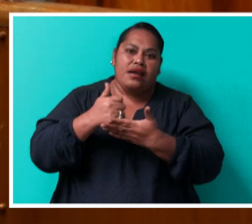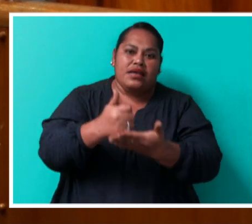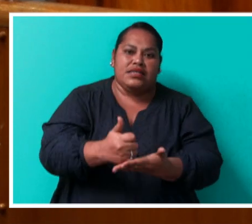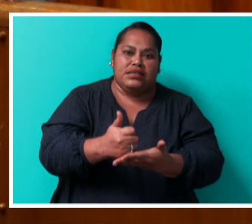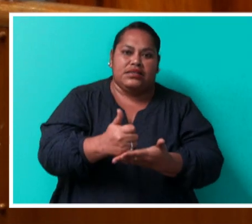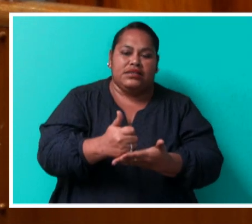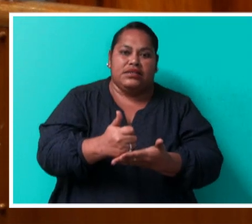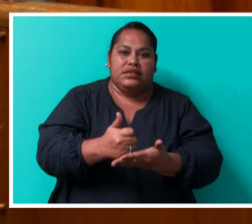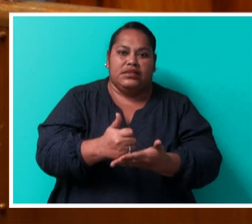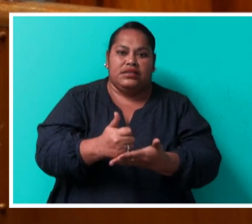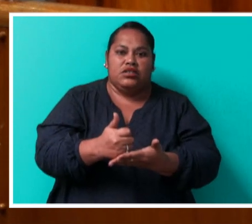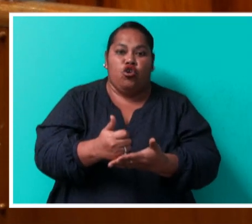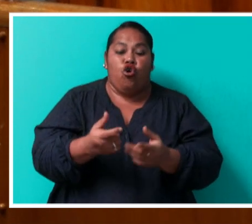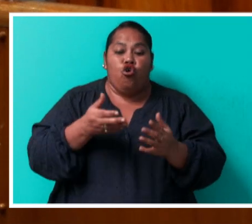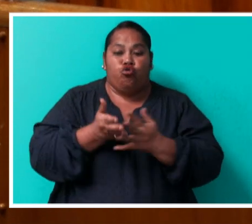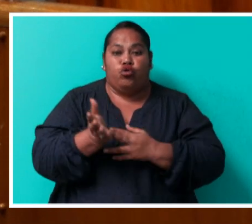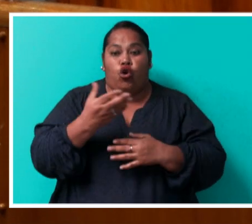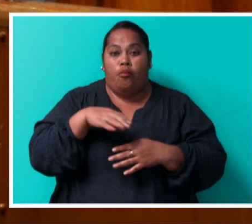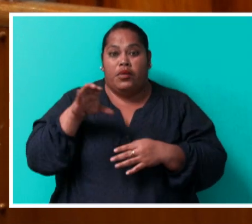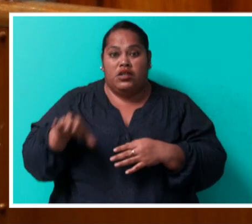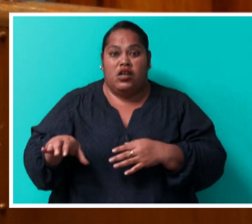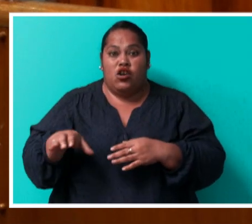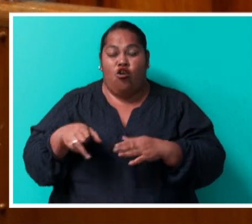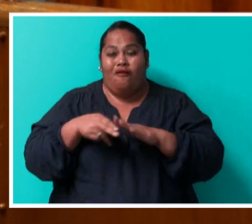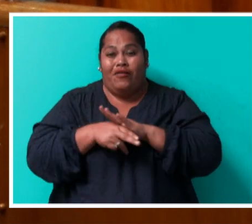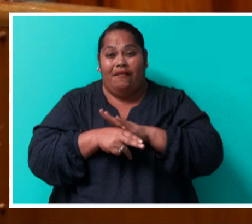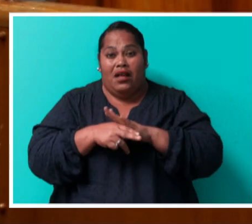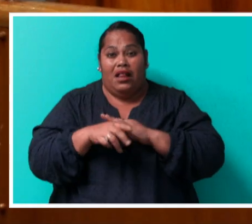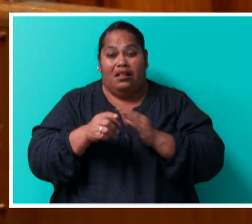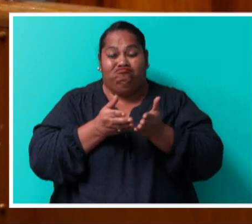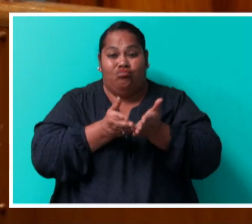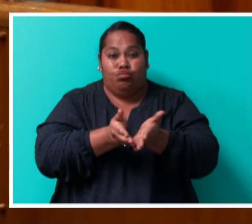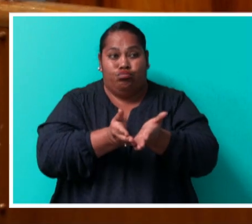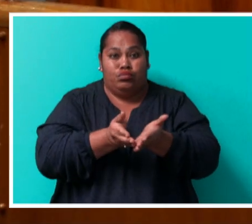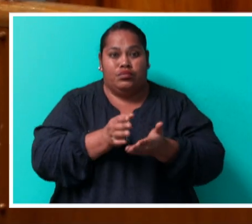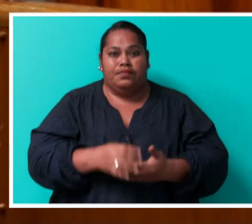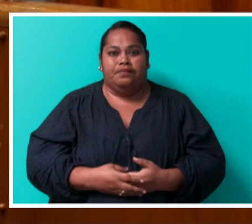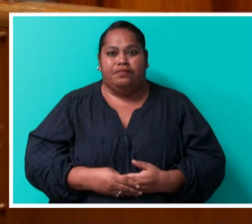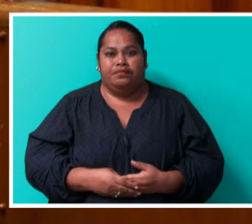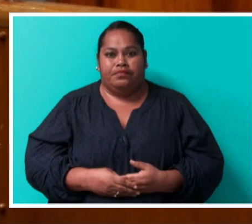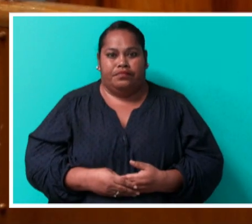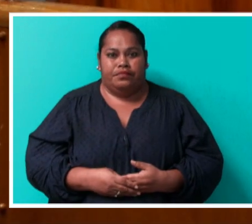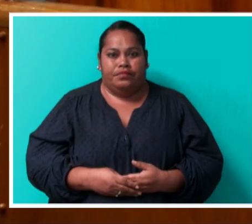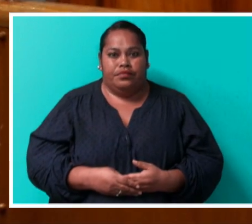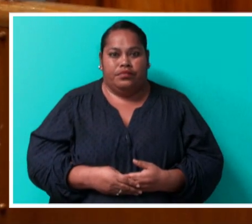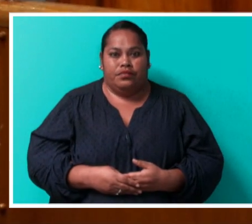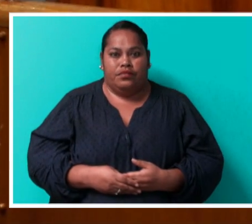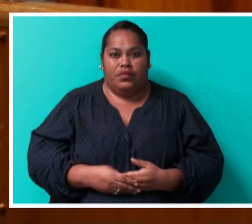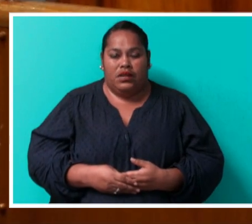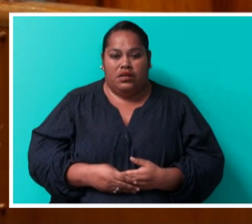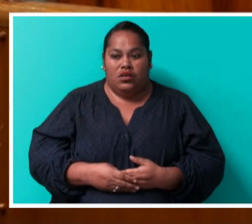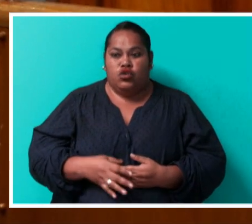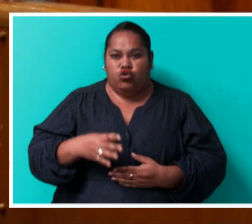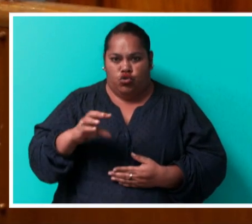the decommissioned naval vessels, which could significantly enhance our capacity